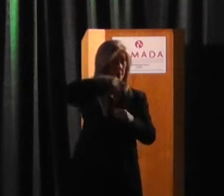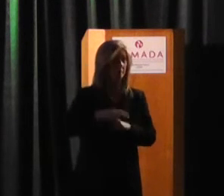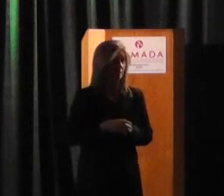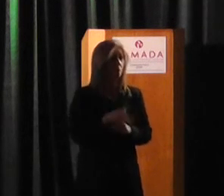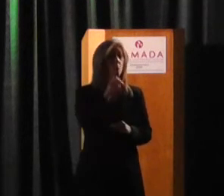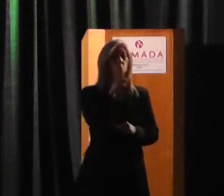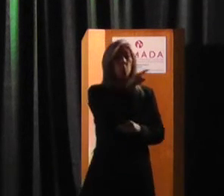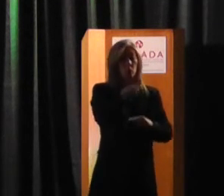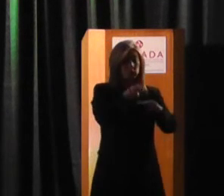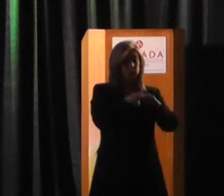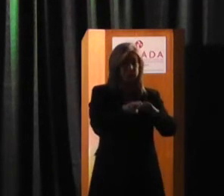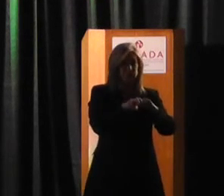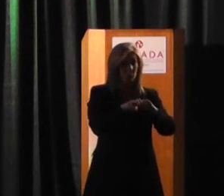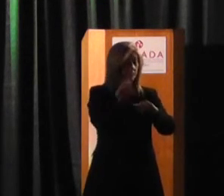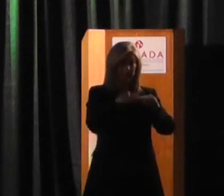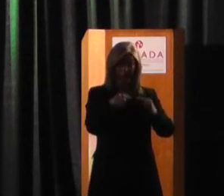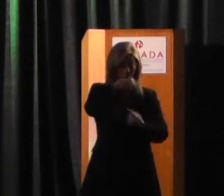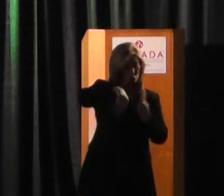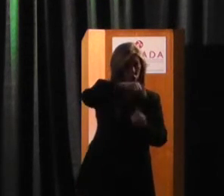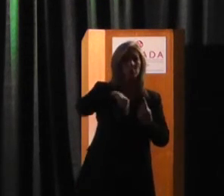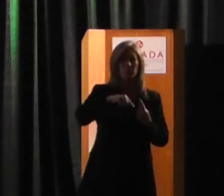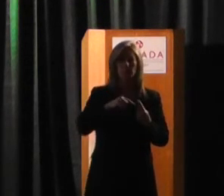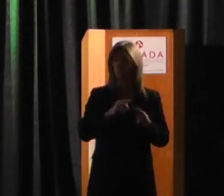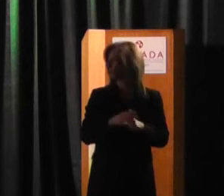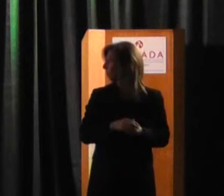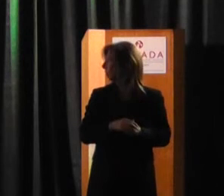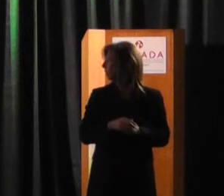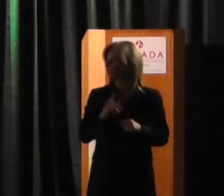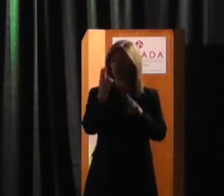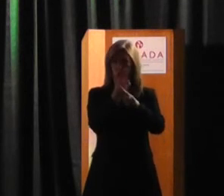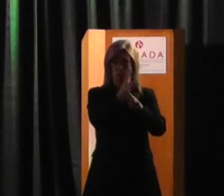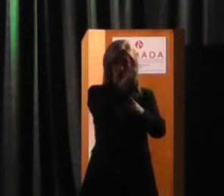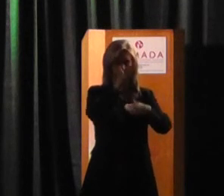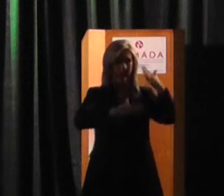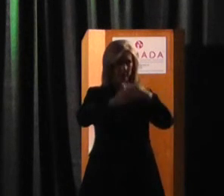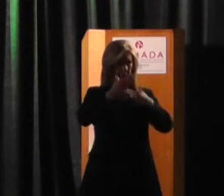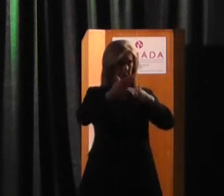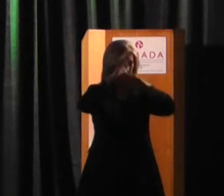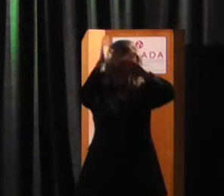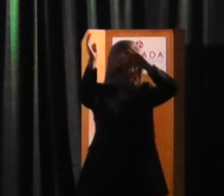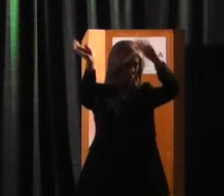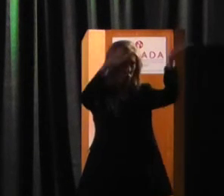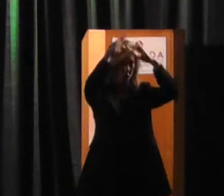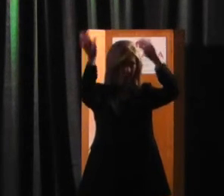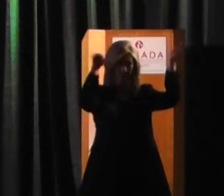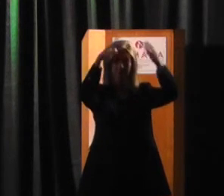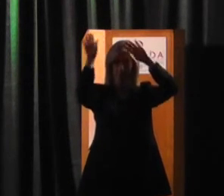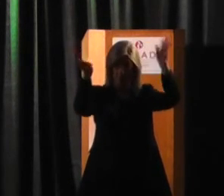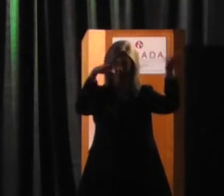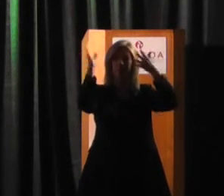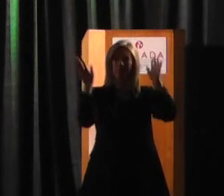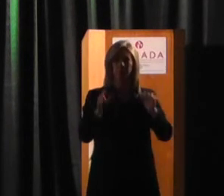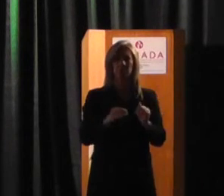are sitting and not able to turn, I want you to turn with your hands, like this. Ready? Turn